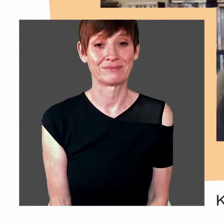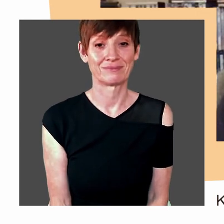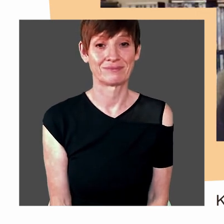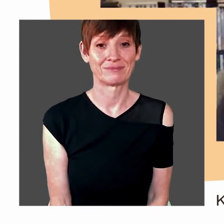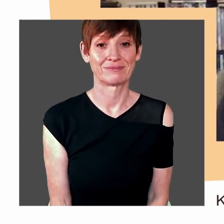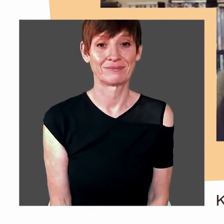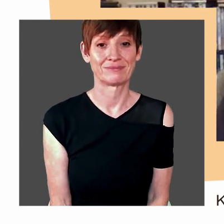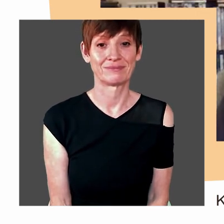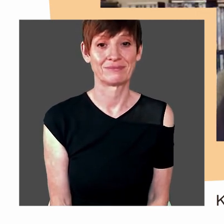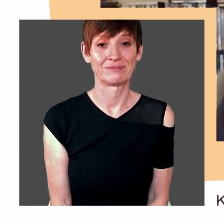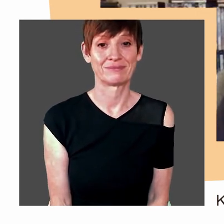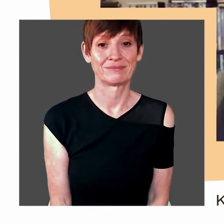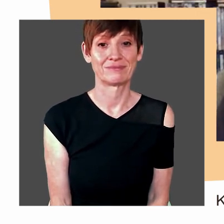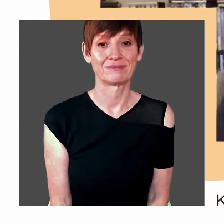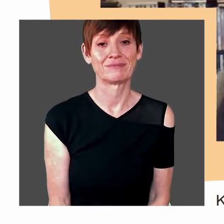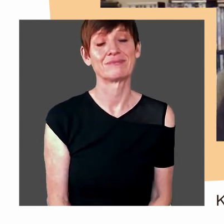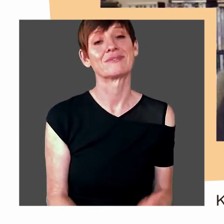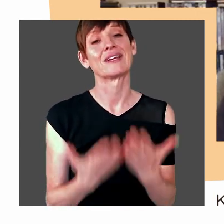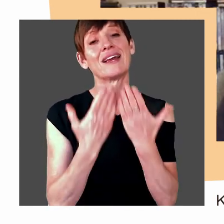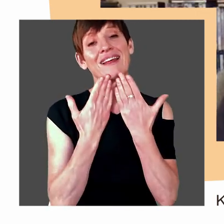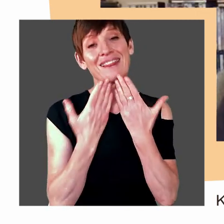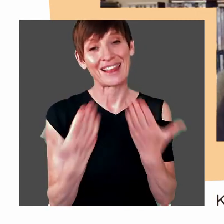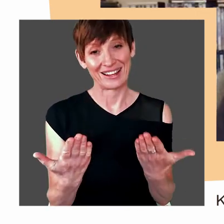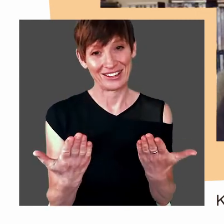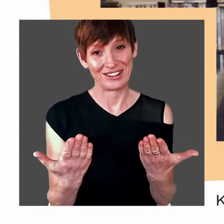Thank you. And we're going to leave it there.